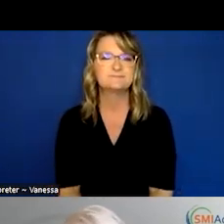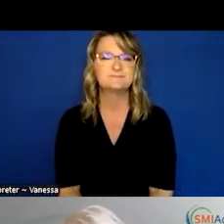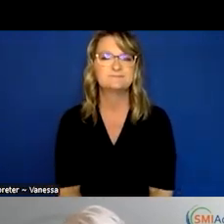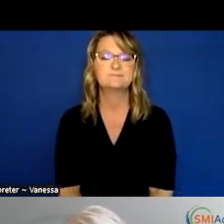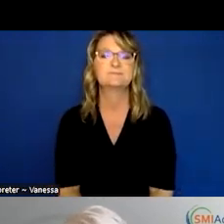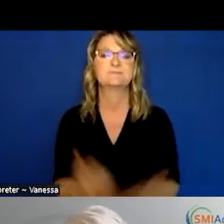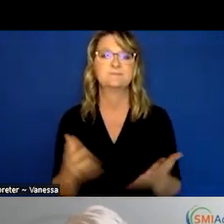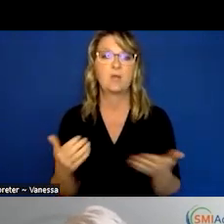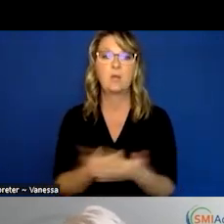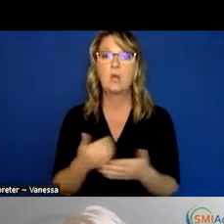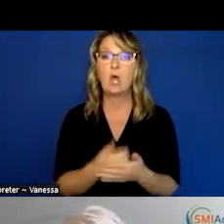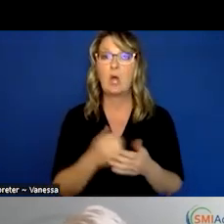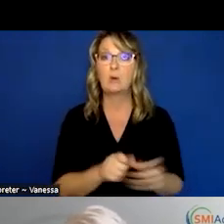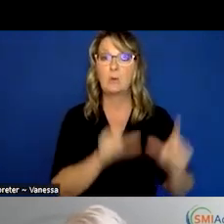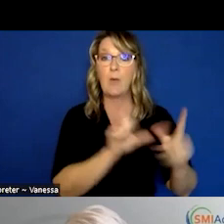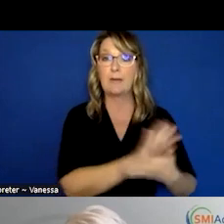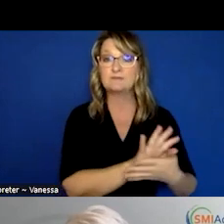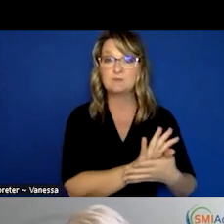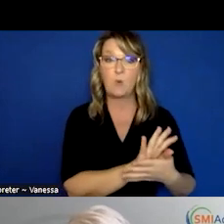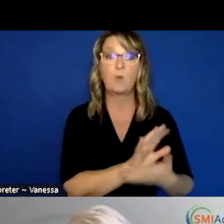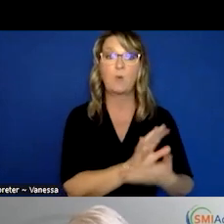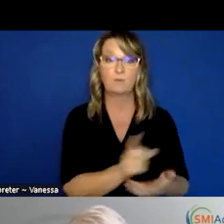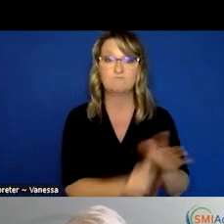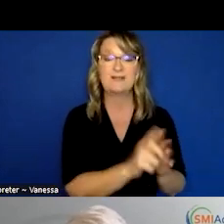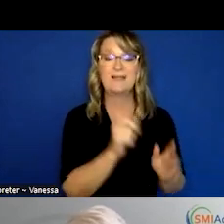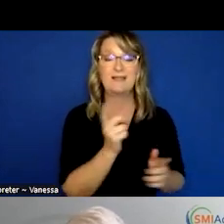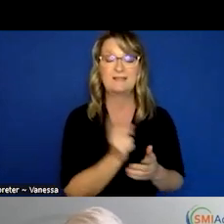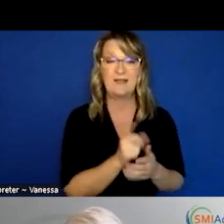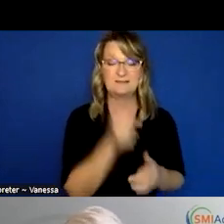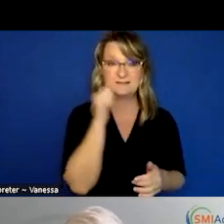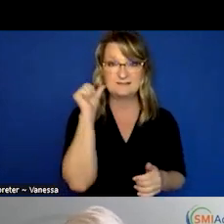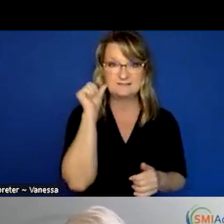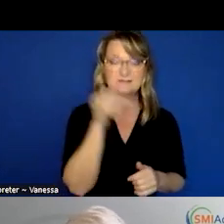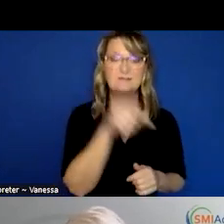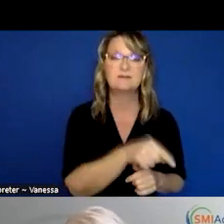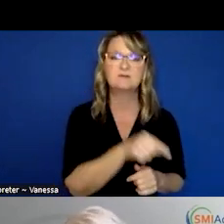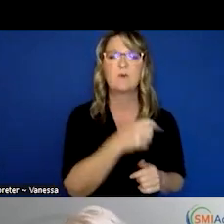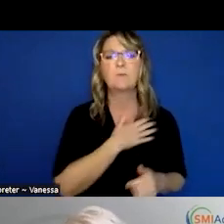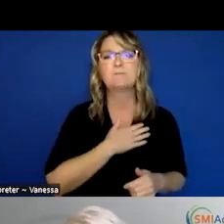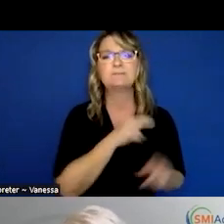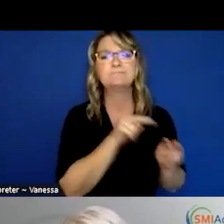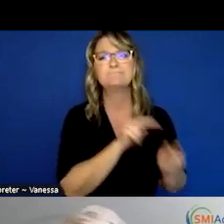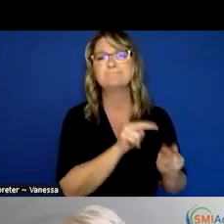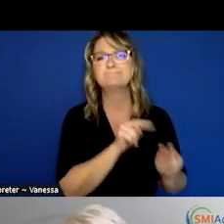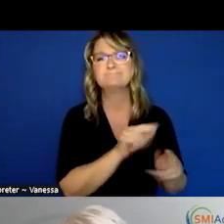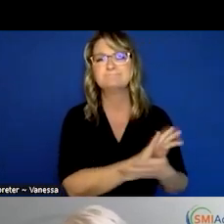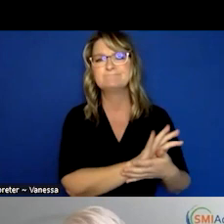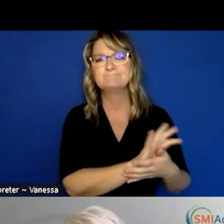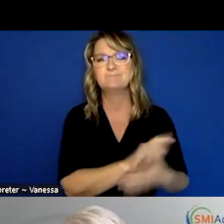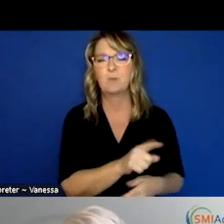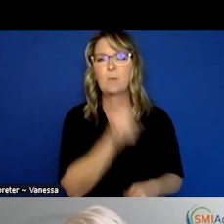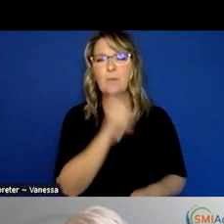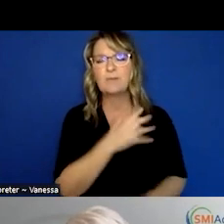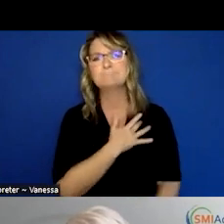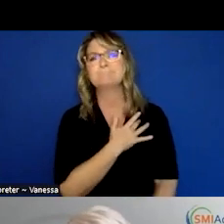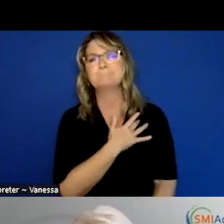So a new episode just dropped last night, Rihanna Chang and Kane Moto. Please check those out. They really are just really